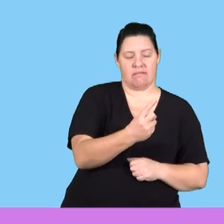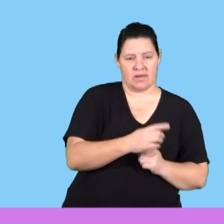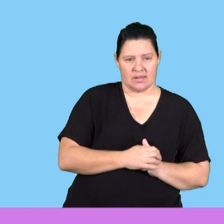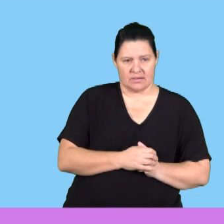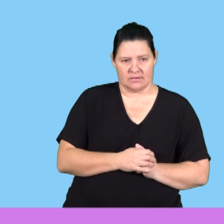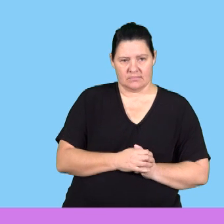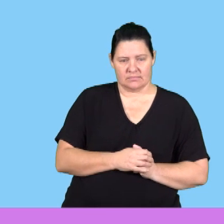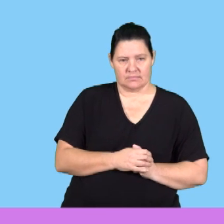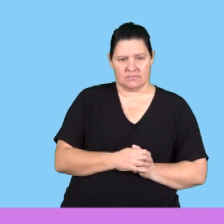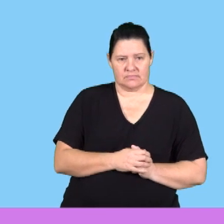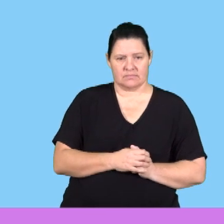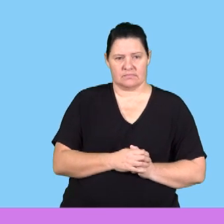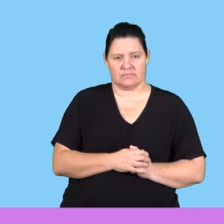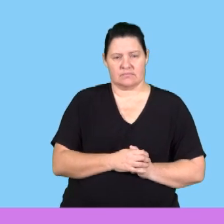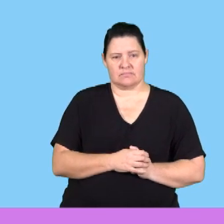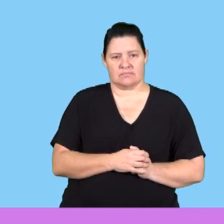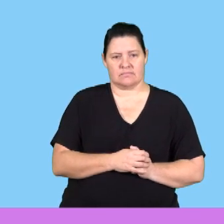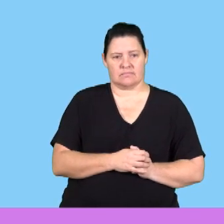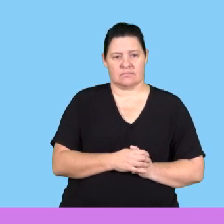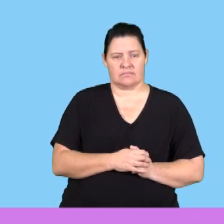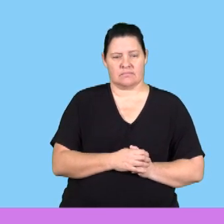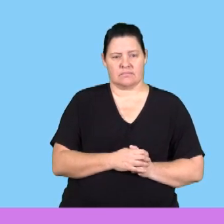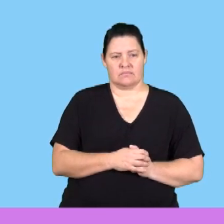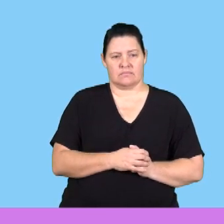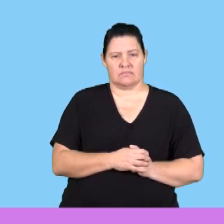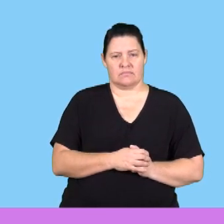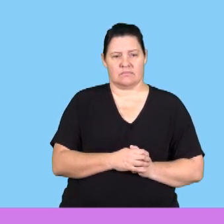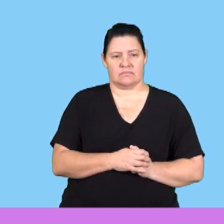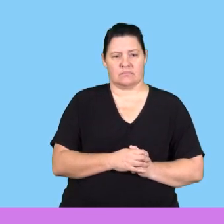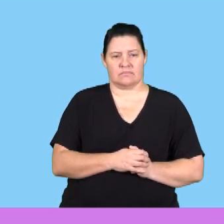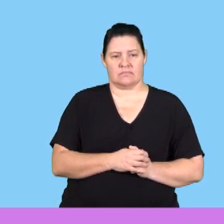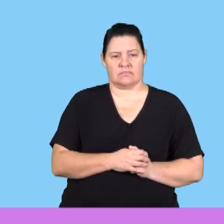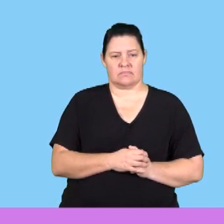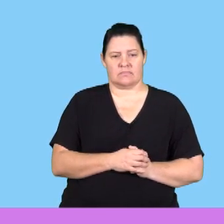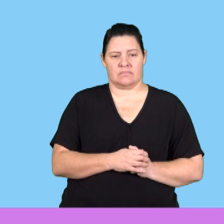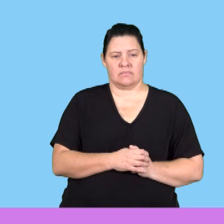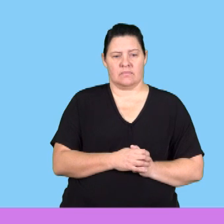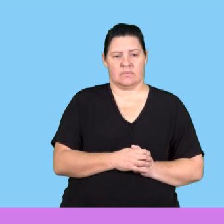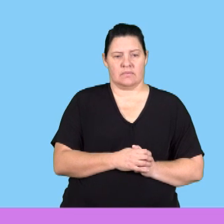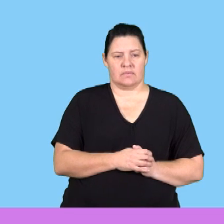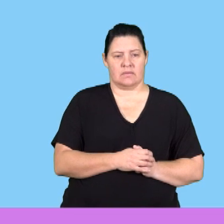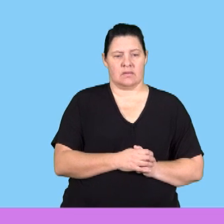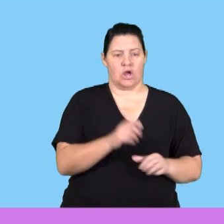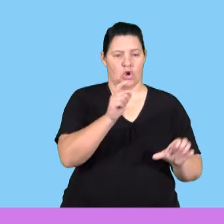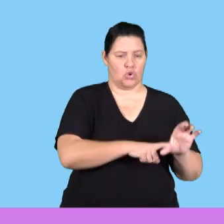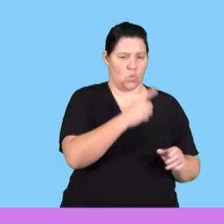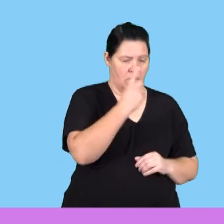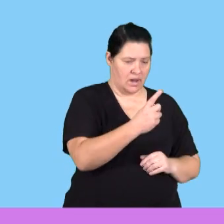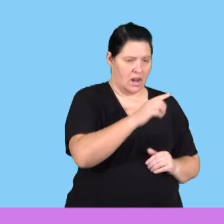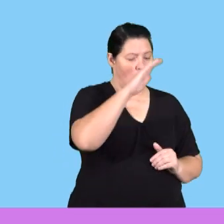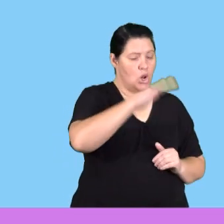now becomes my quartile 1. Right, and let me write it down so that you can see. So quartile